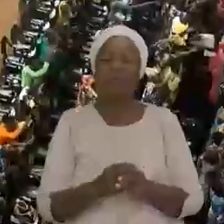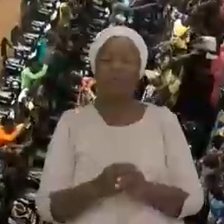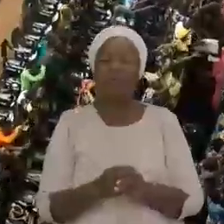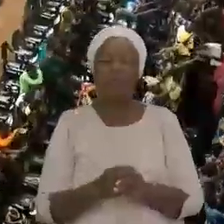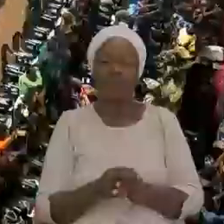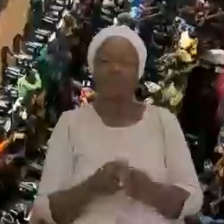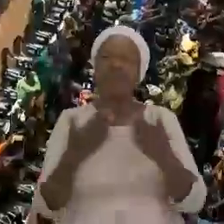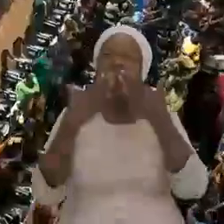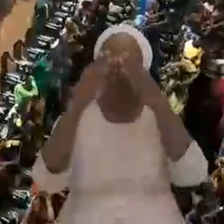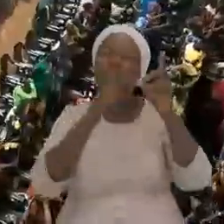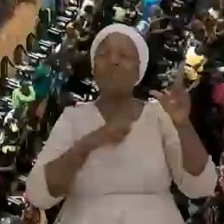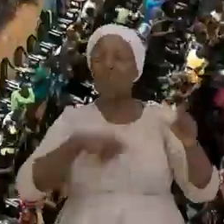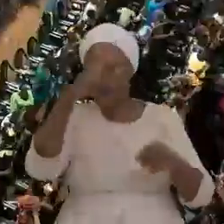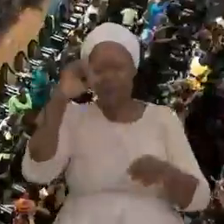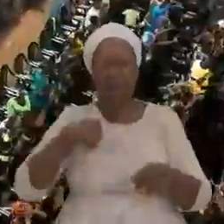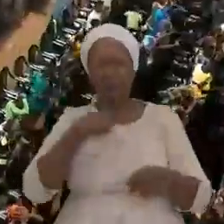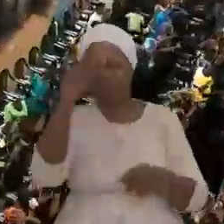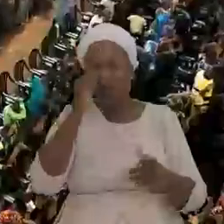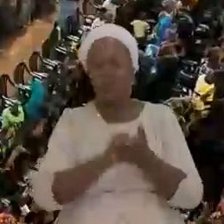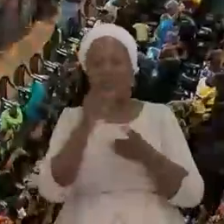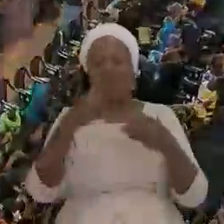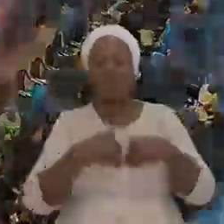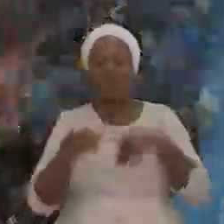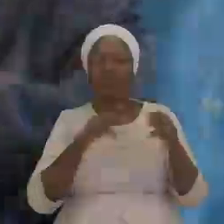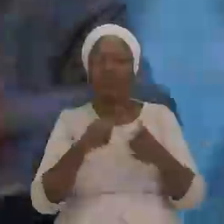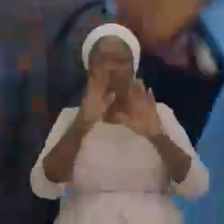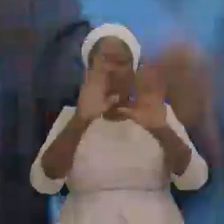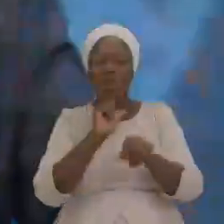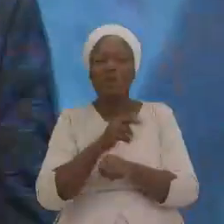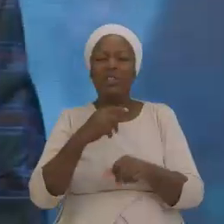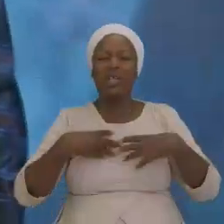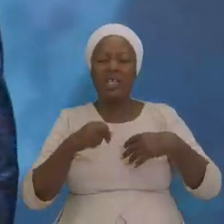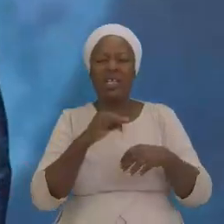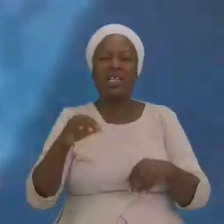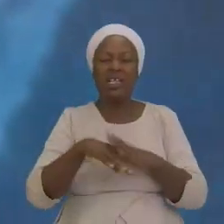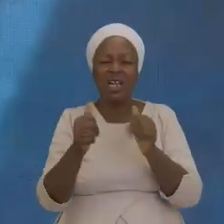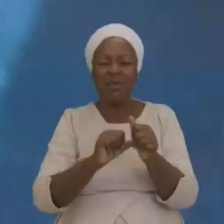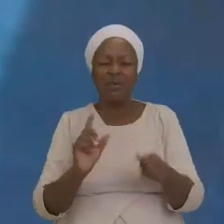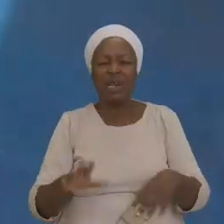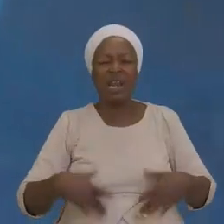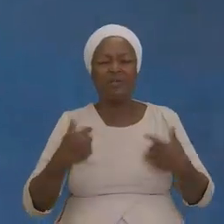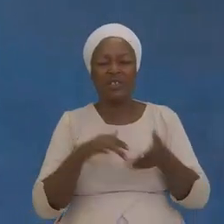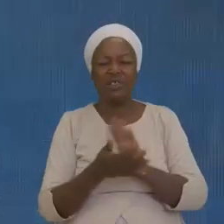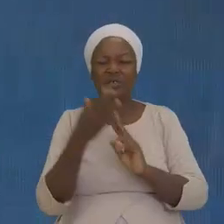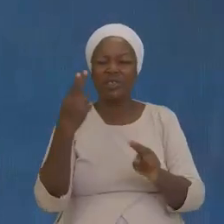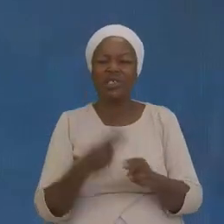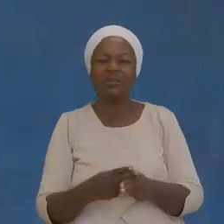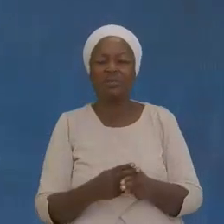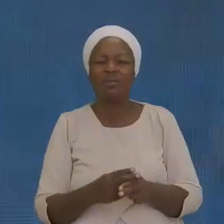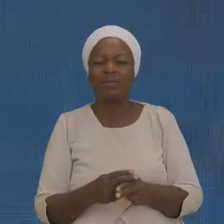Thank you, Lord, because we know you have done the miracle, the healing in every life.